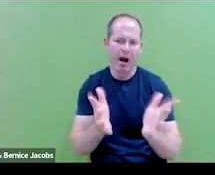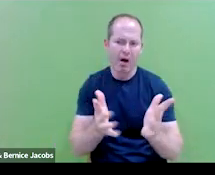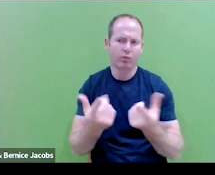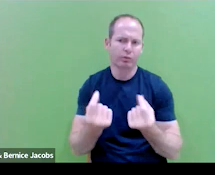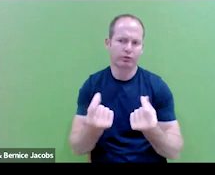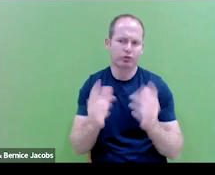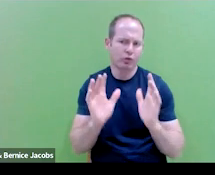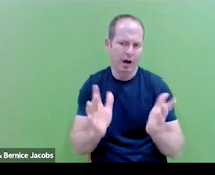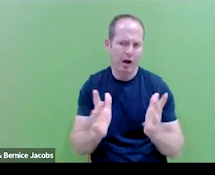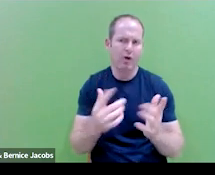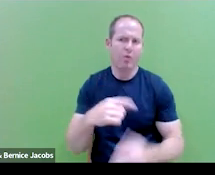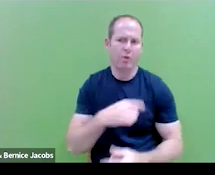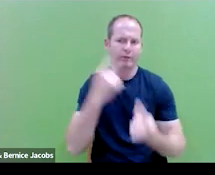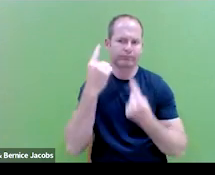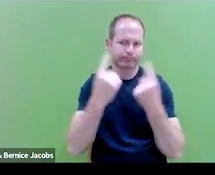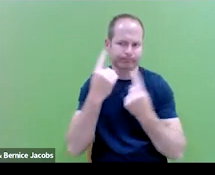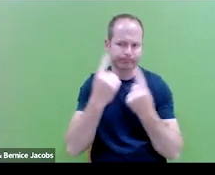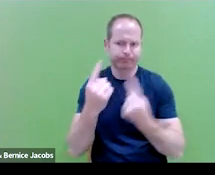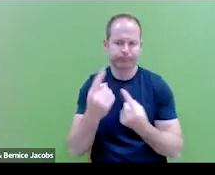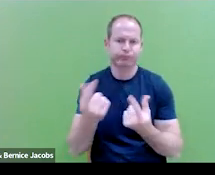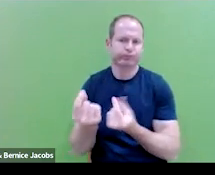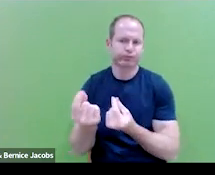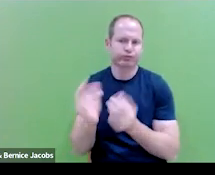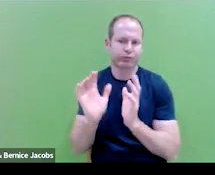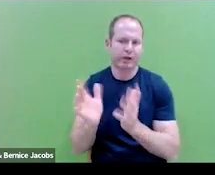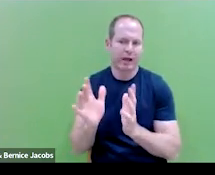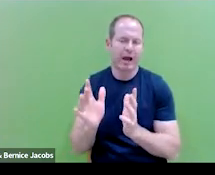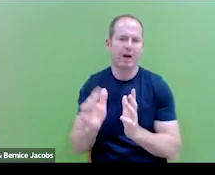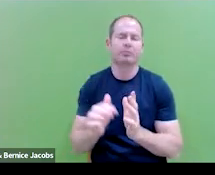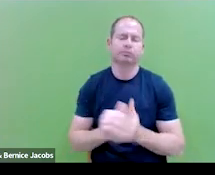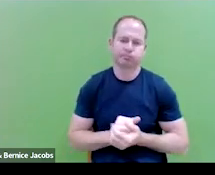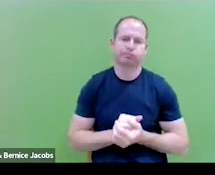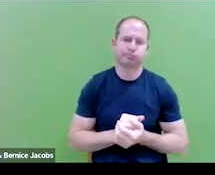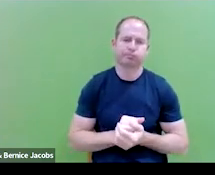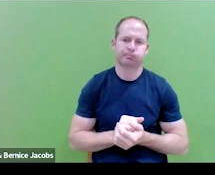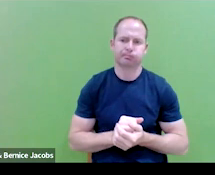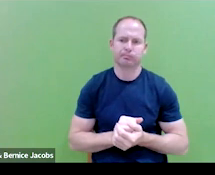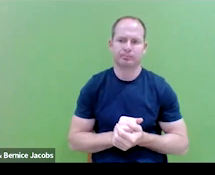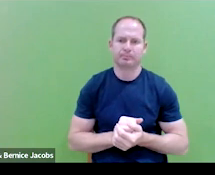And the types of functionality in terms of attention to detail that we really want to see.